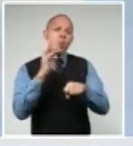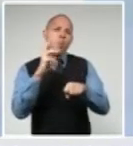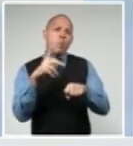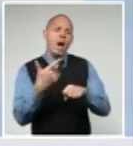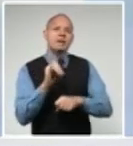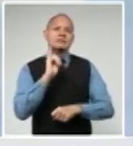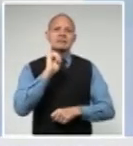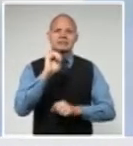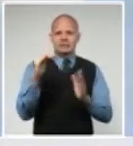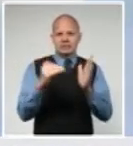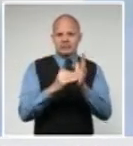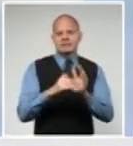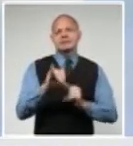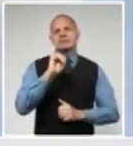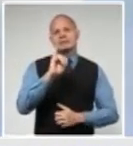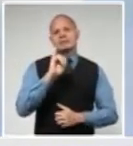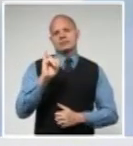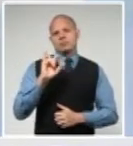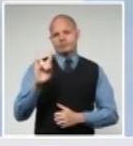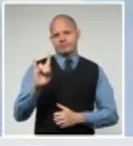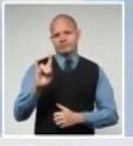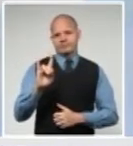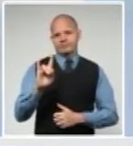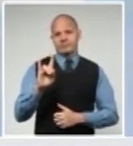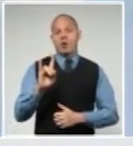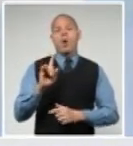6,669 hospitalized patients,